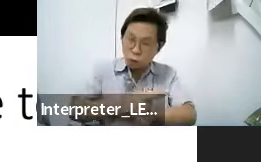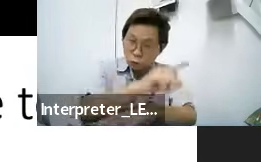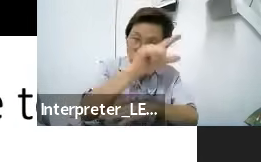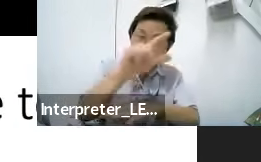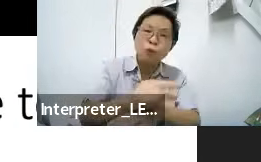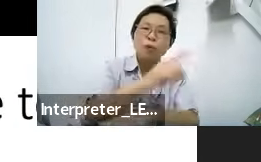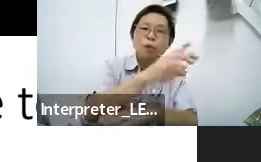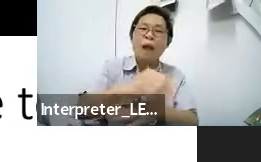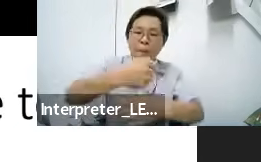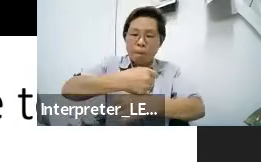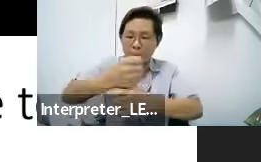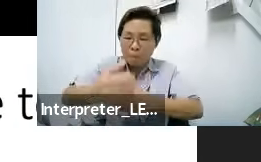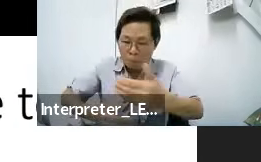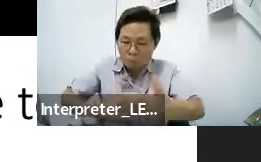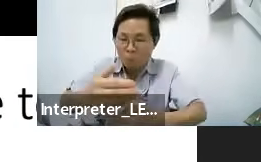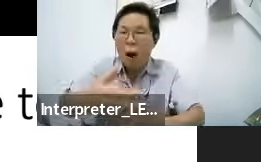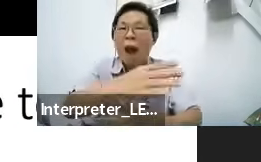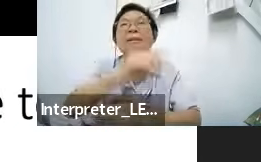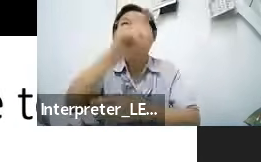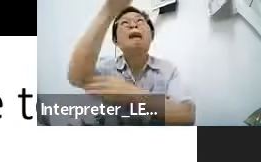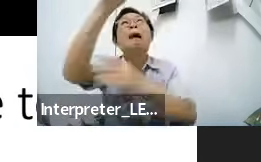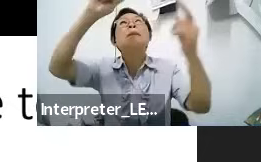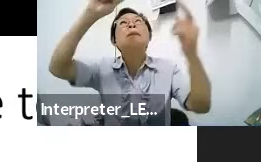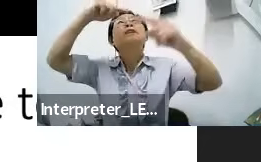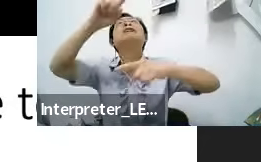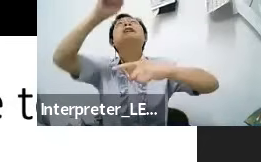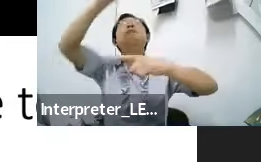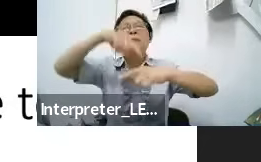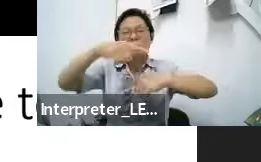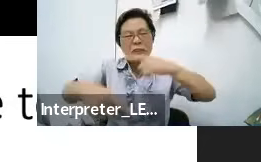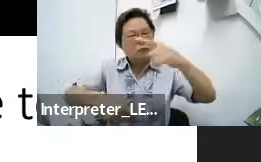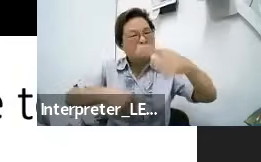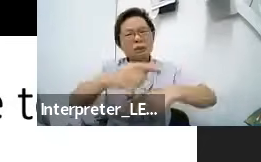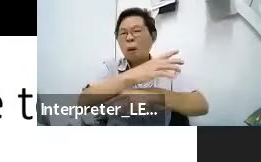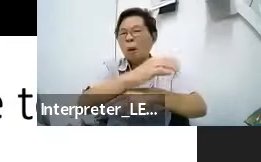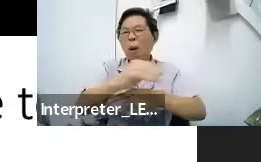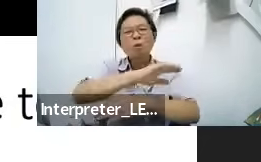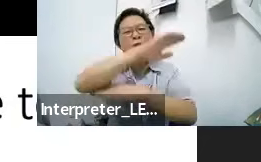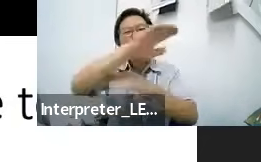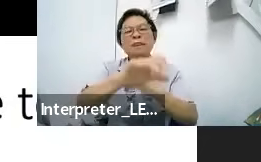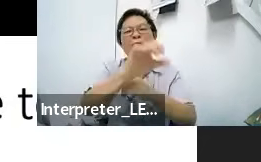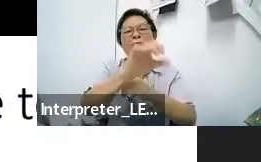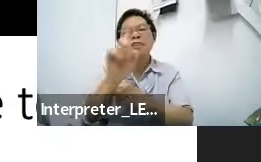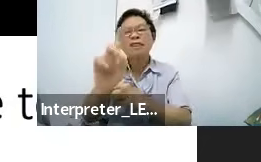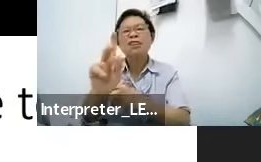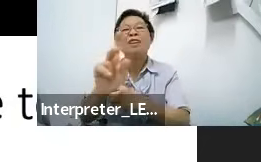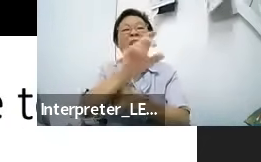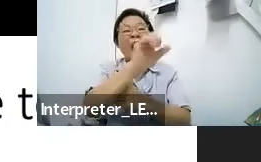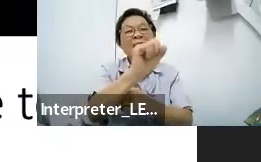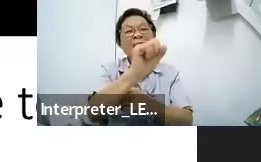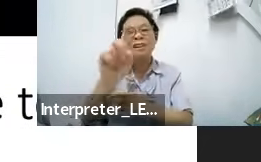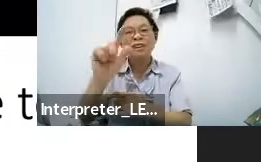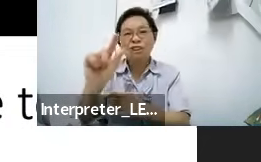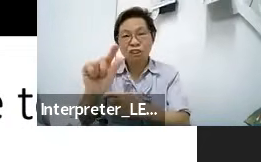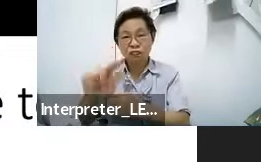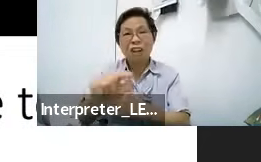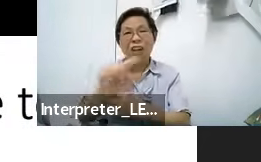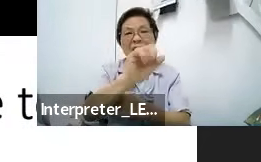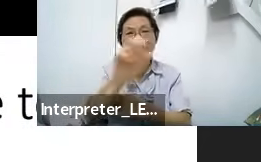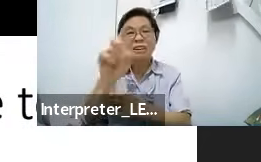also climate change mitigation. So all these other SDGs are relevant when we're talking about education as